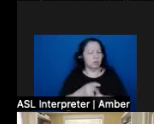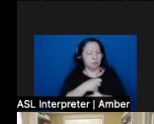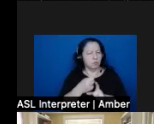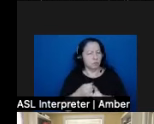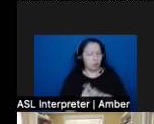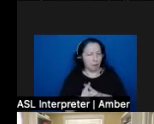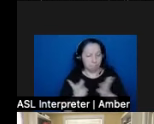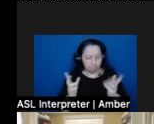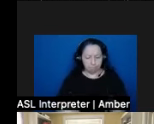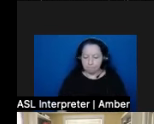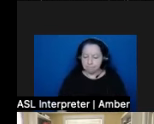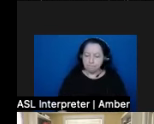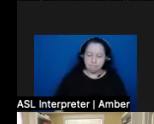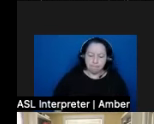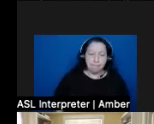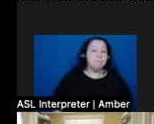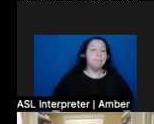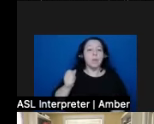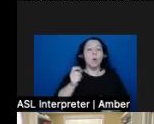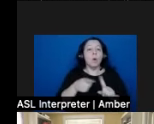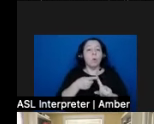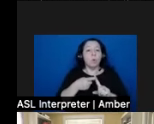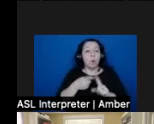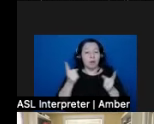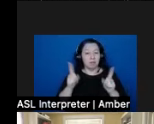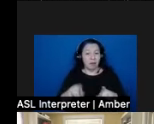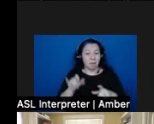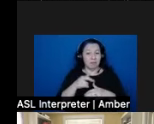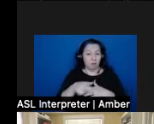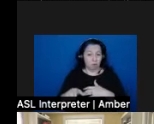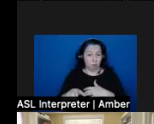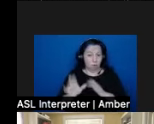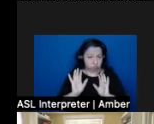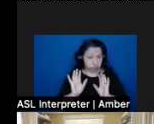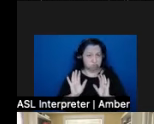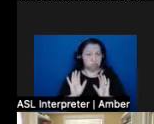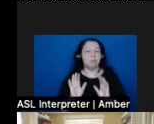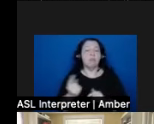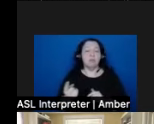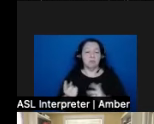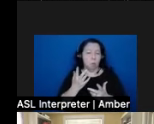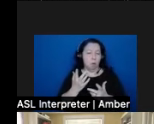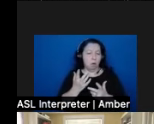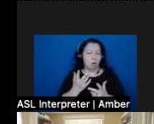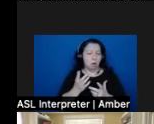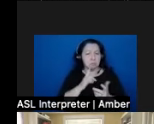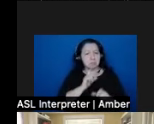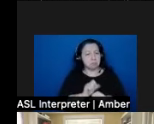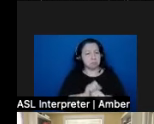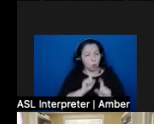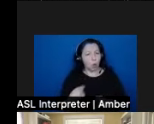But once we've made that referral, or once someone is going in to see a mental health